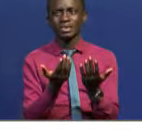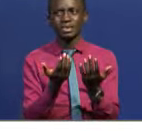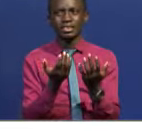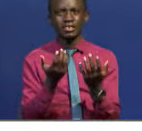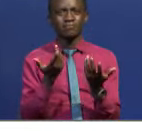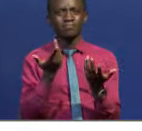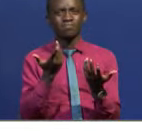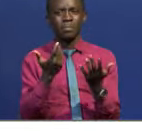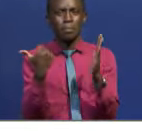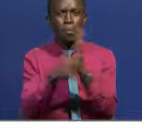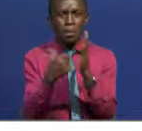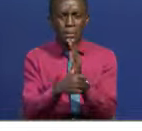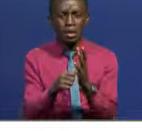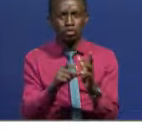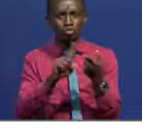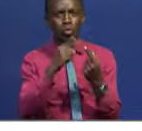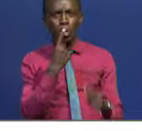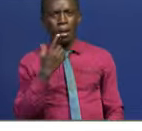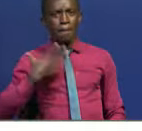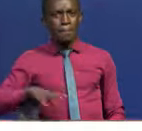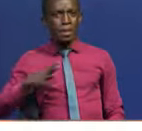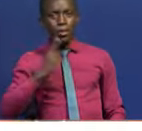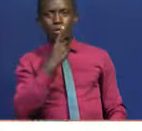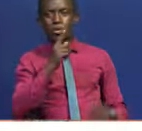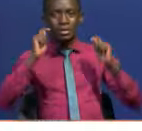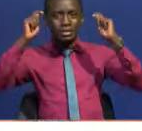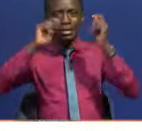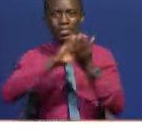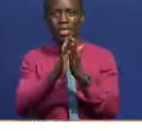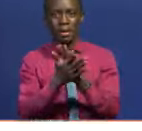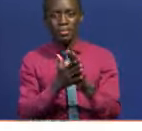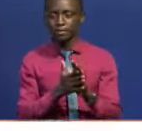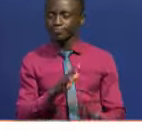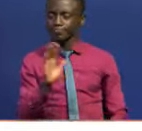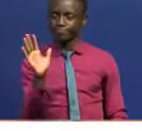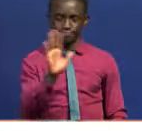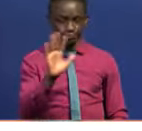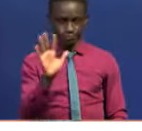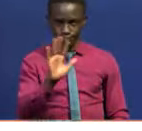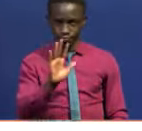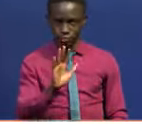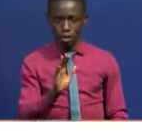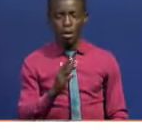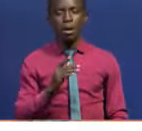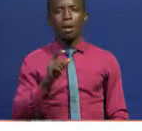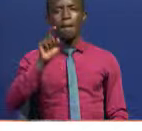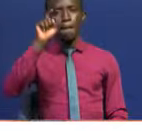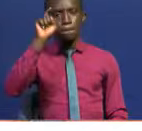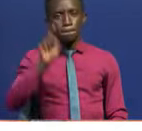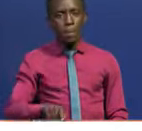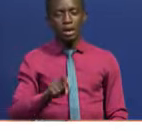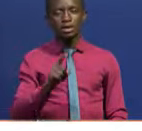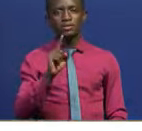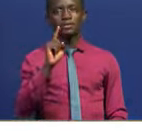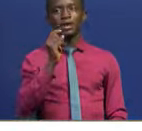members of the public who are not protesting. They must inform the police